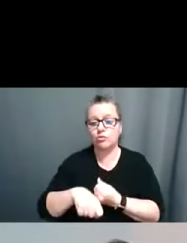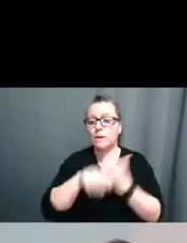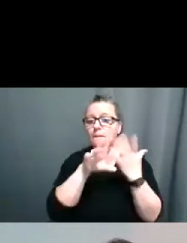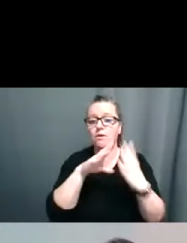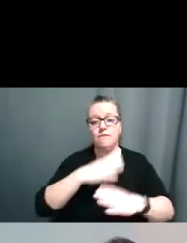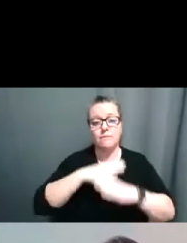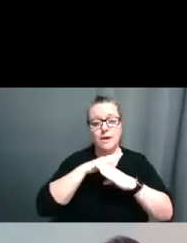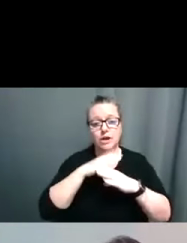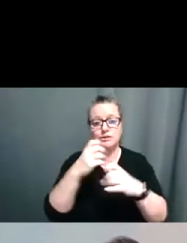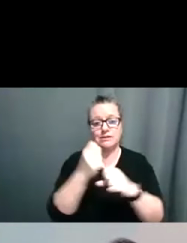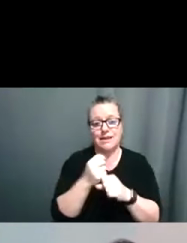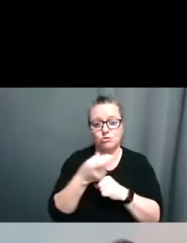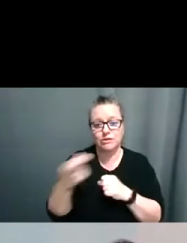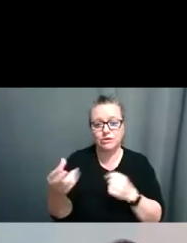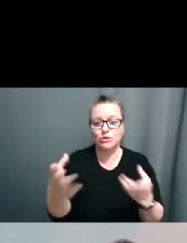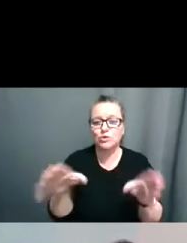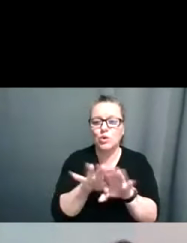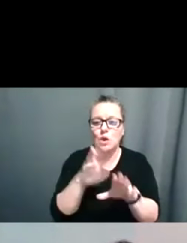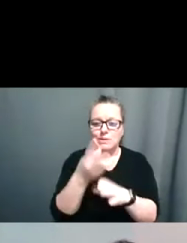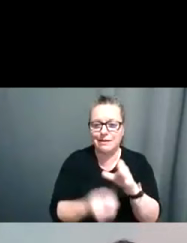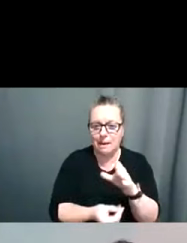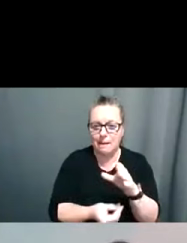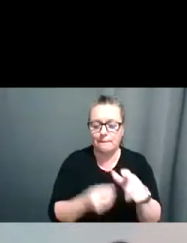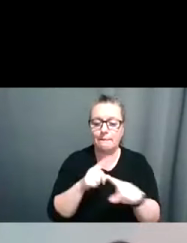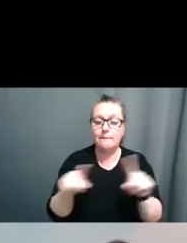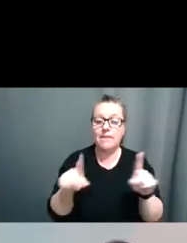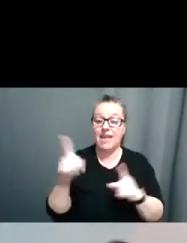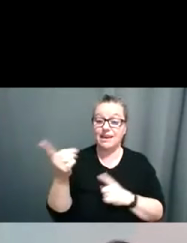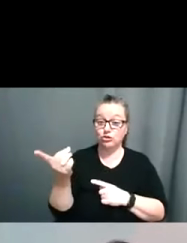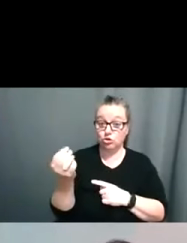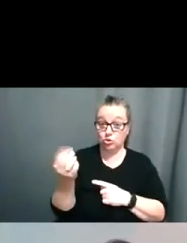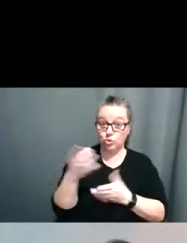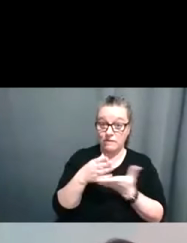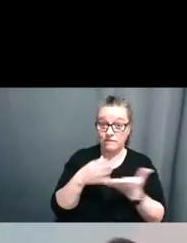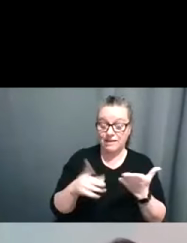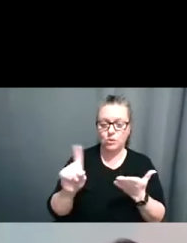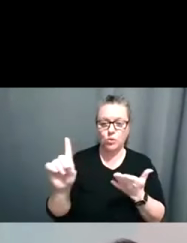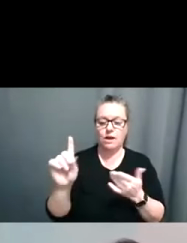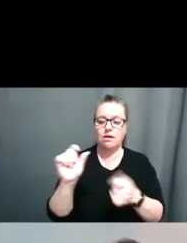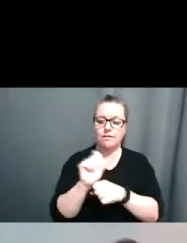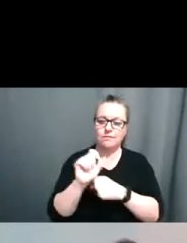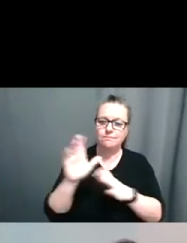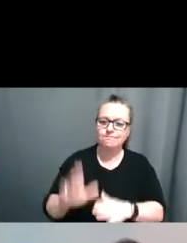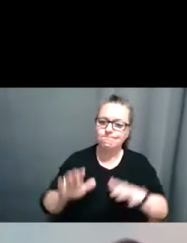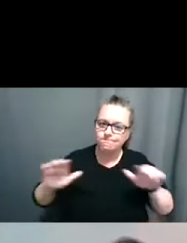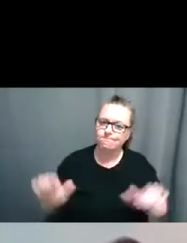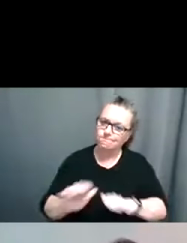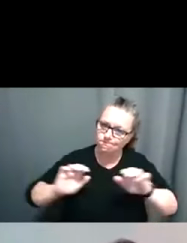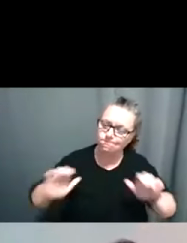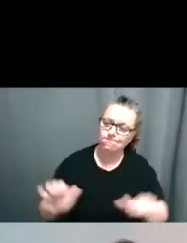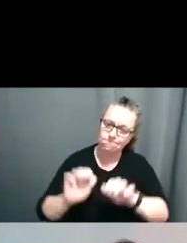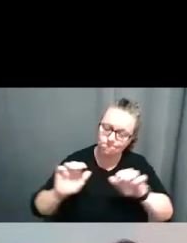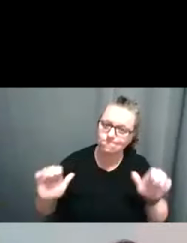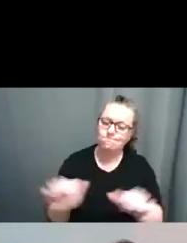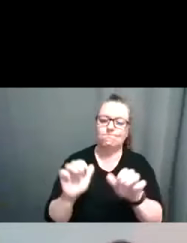resources to close that gap. But this do phase is where the employee does their darndest to accomplish the work that they're paid to